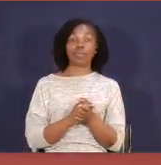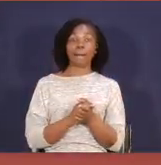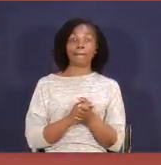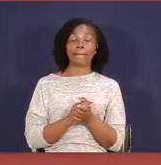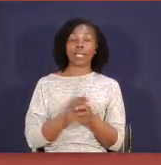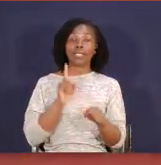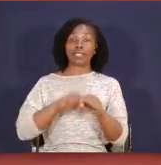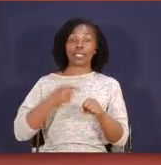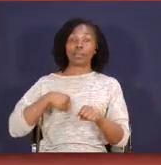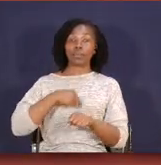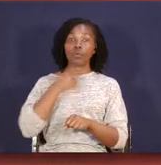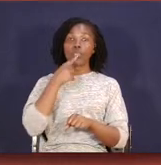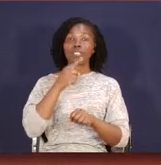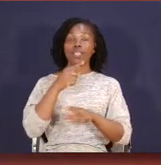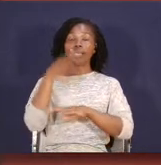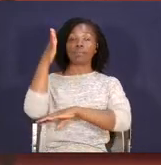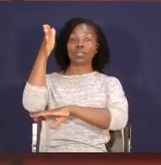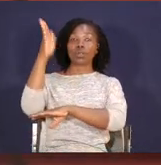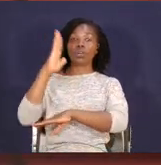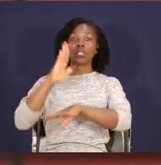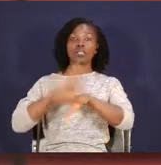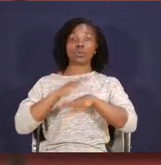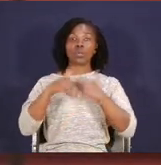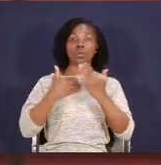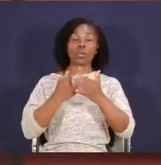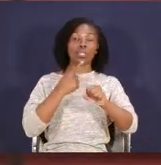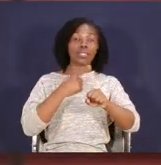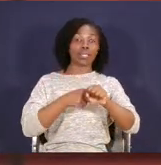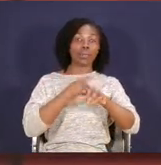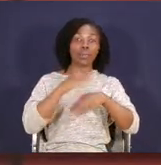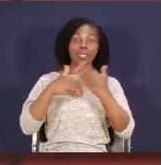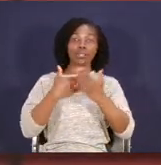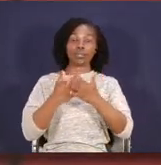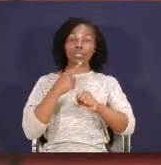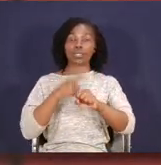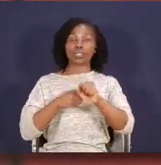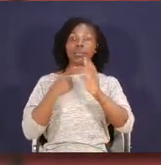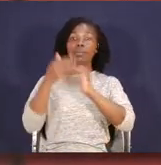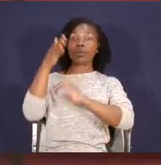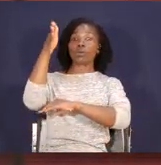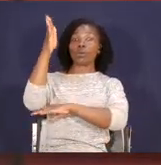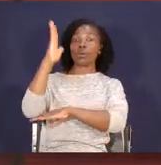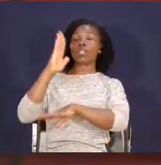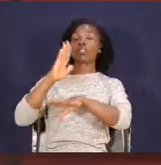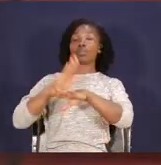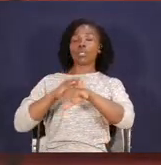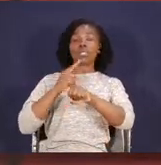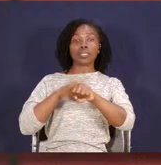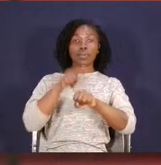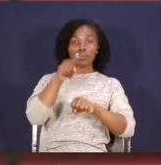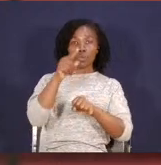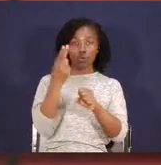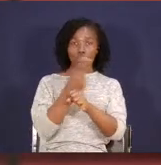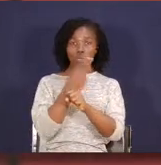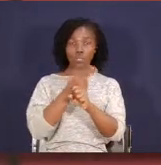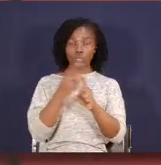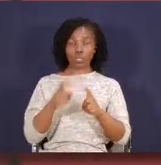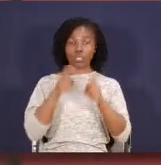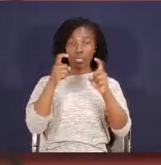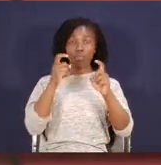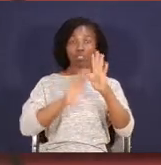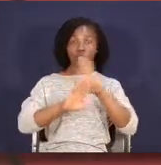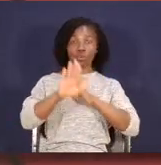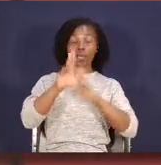And so when we say God is good all the time God is good, when you use your gift, people will notice and they